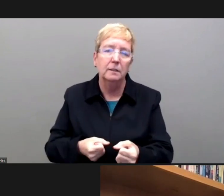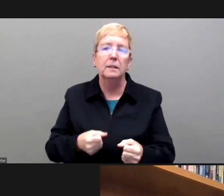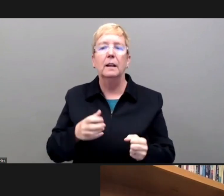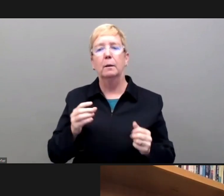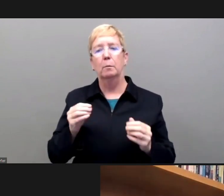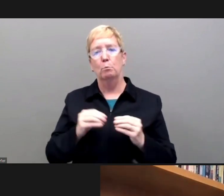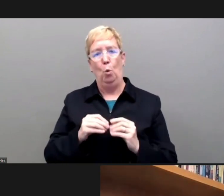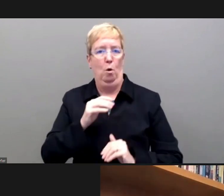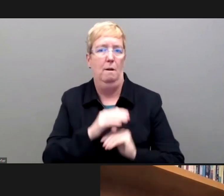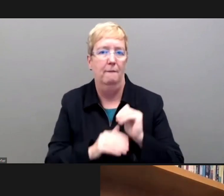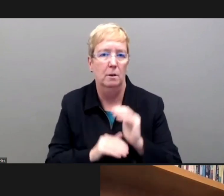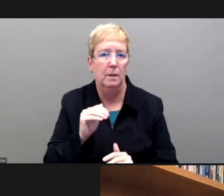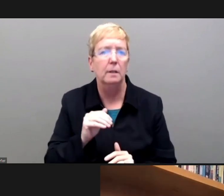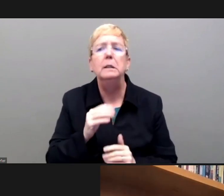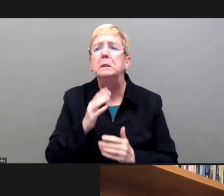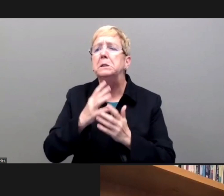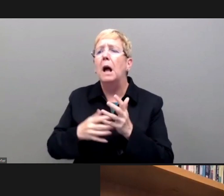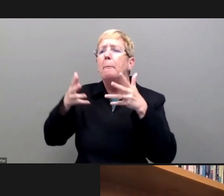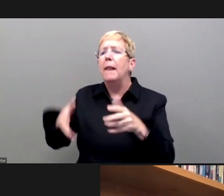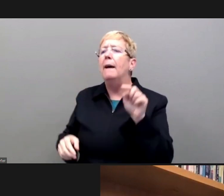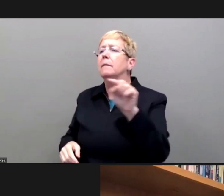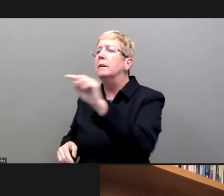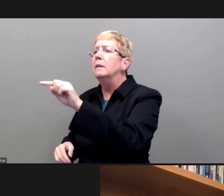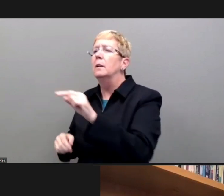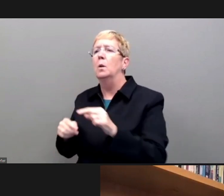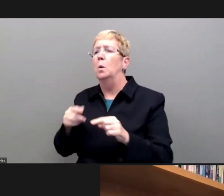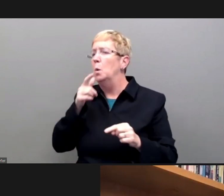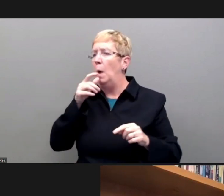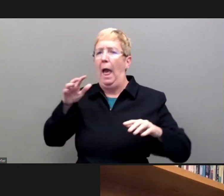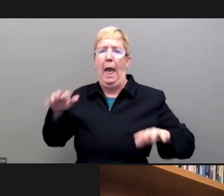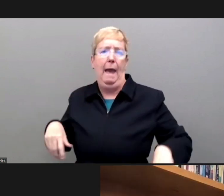vaccinated, or I have no doubt will be